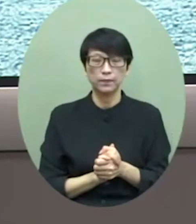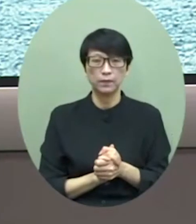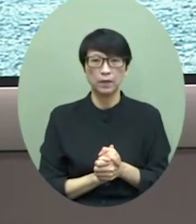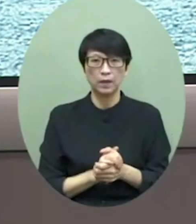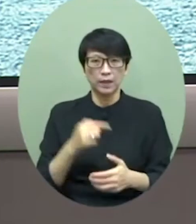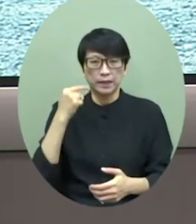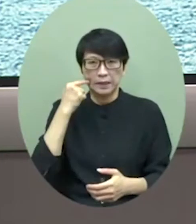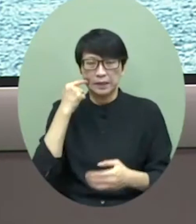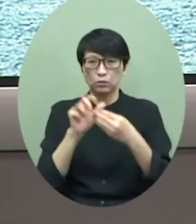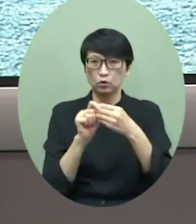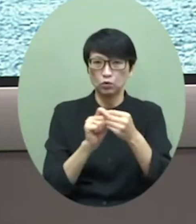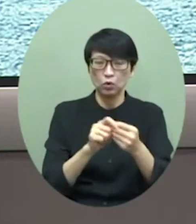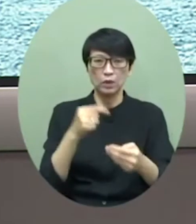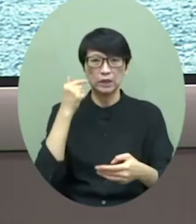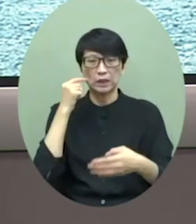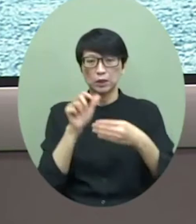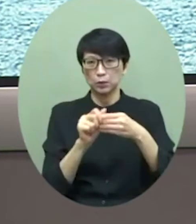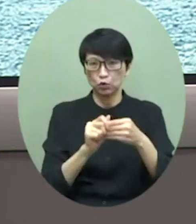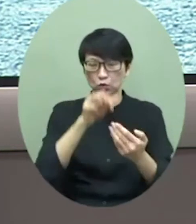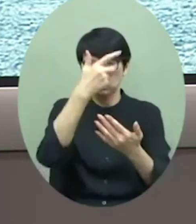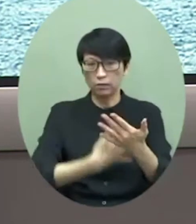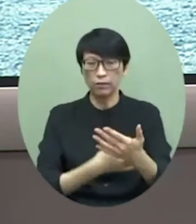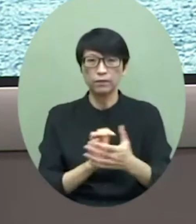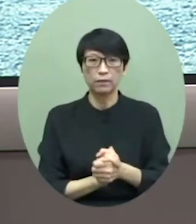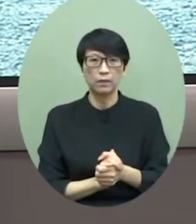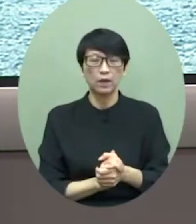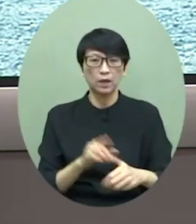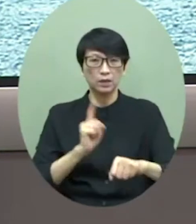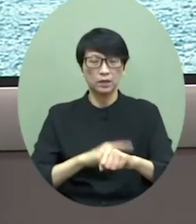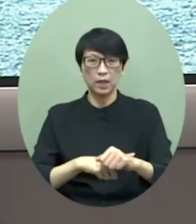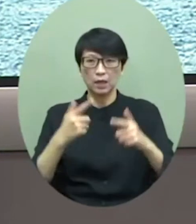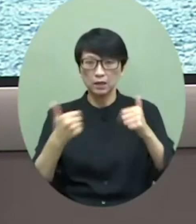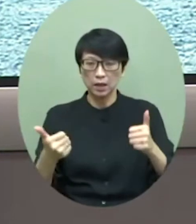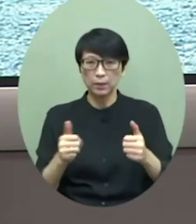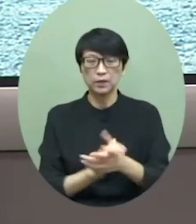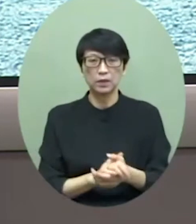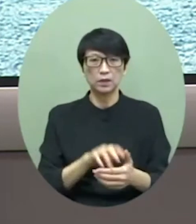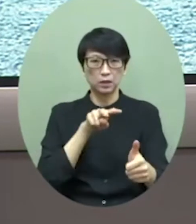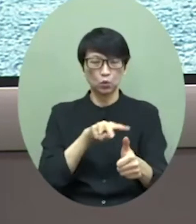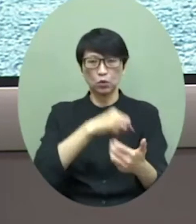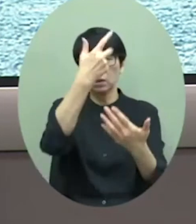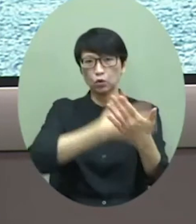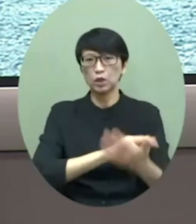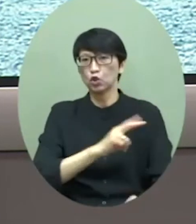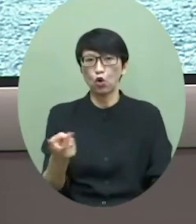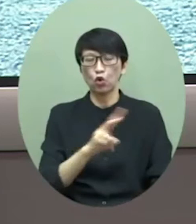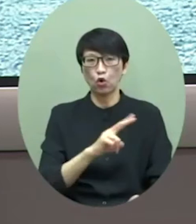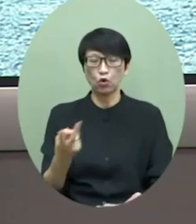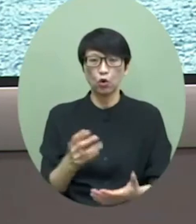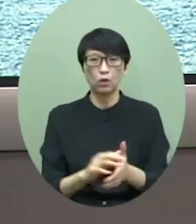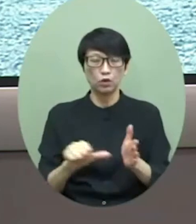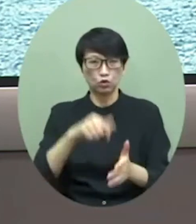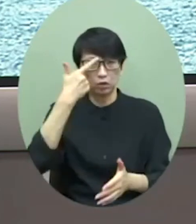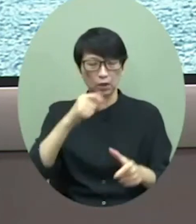arrivals, and second approach is to adopt social distancing measures. We also adopt the suppress and live strategy. That is,